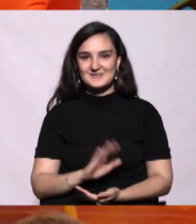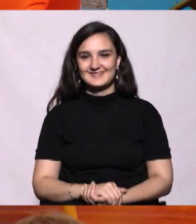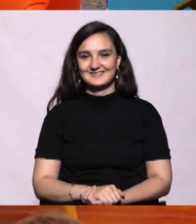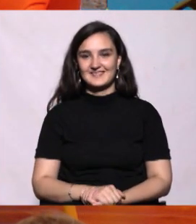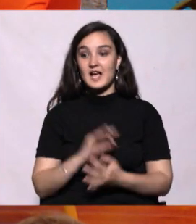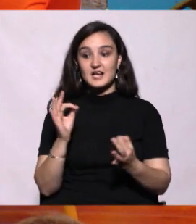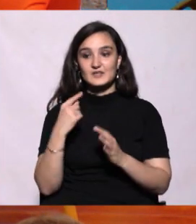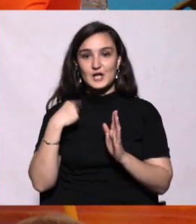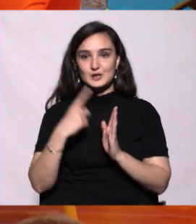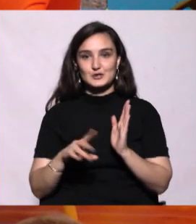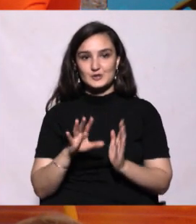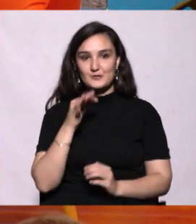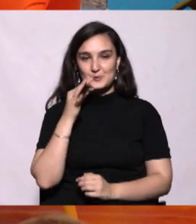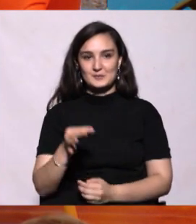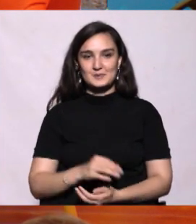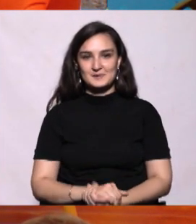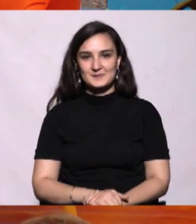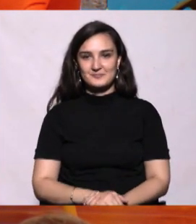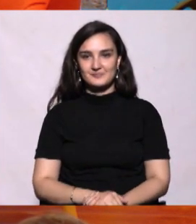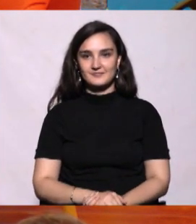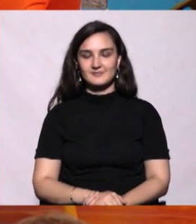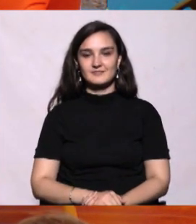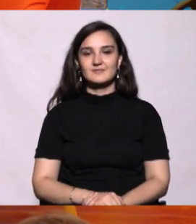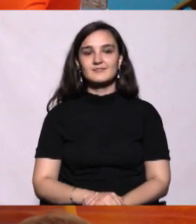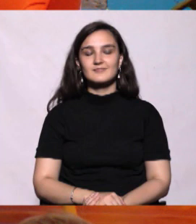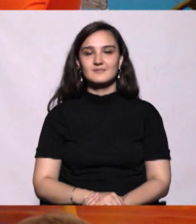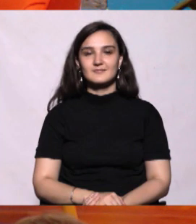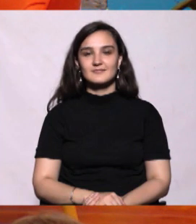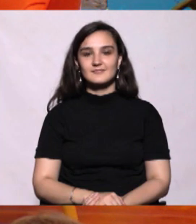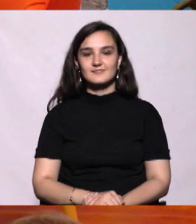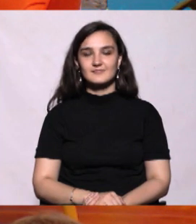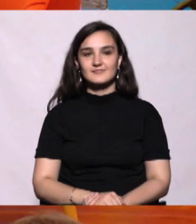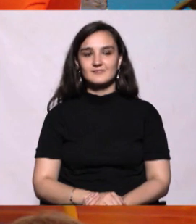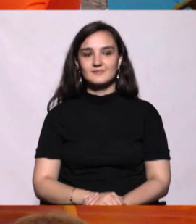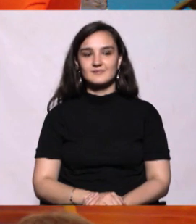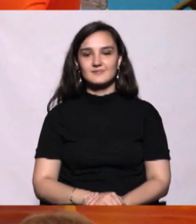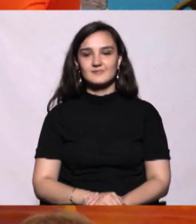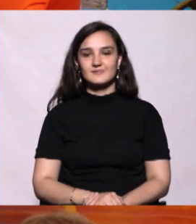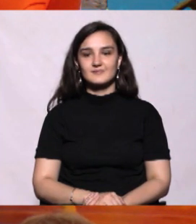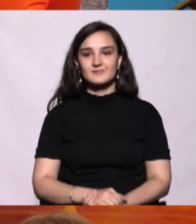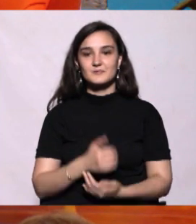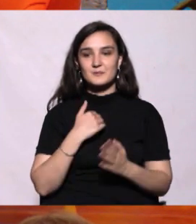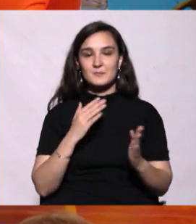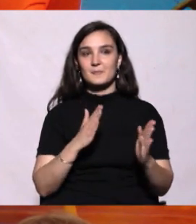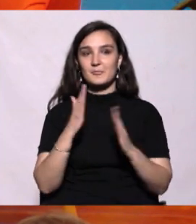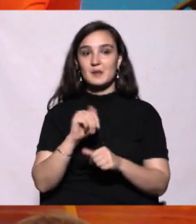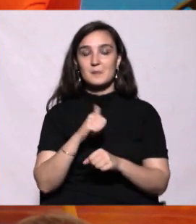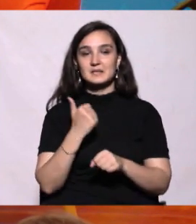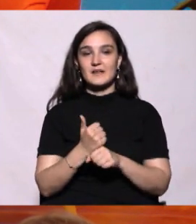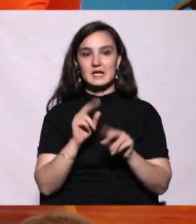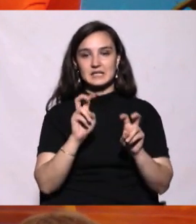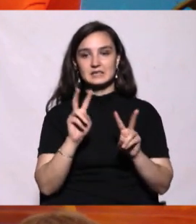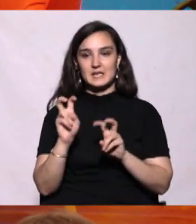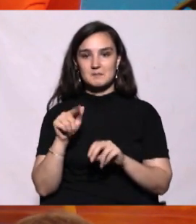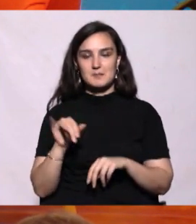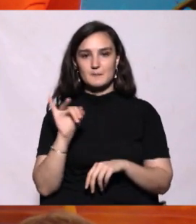so I don't know. it stays with me actually. Okay. So, okay. We are moving on to the main themes